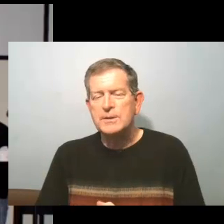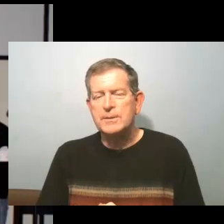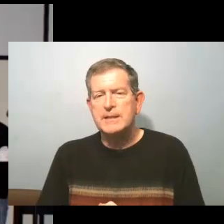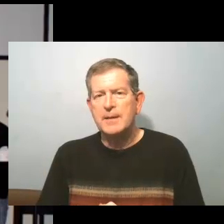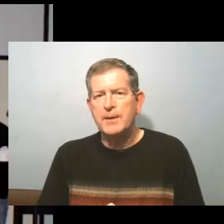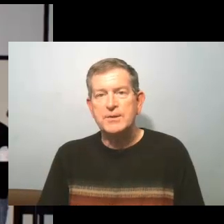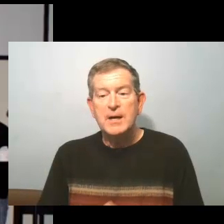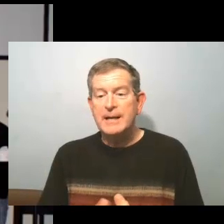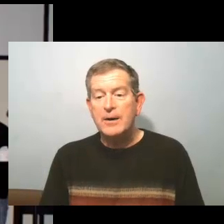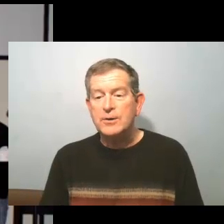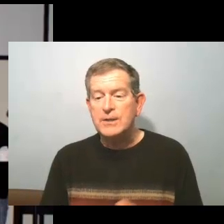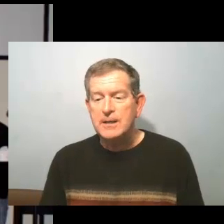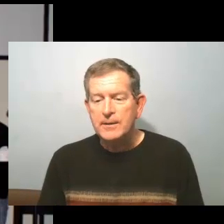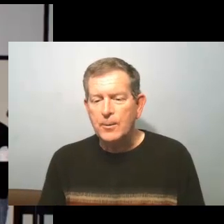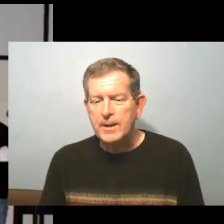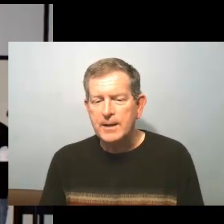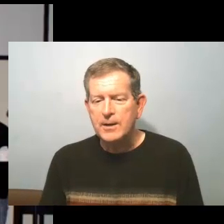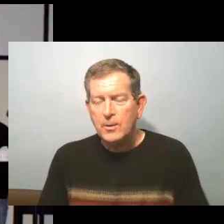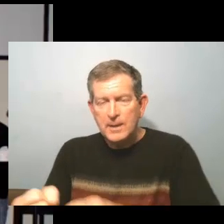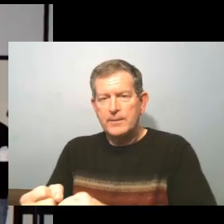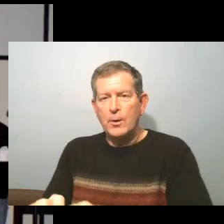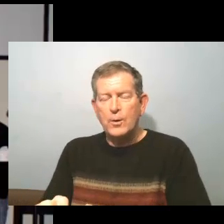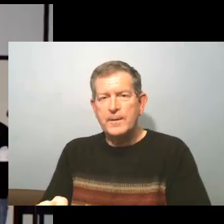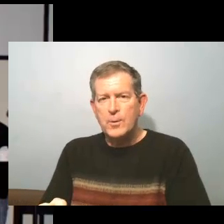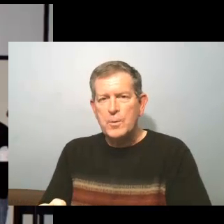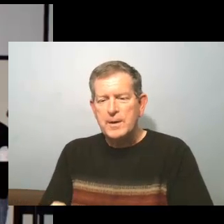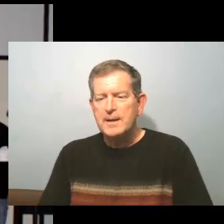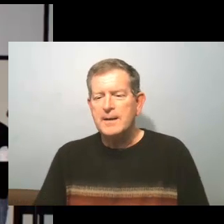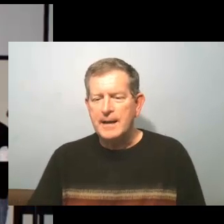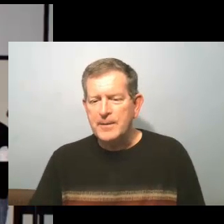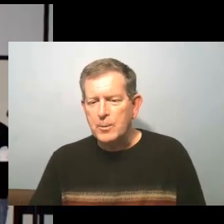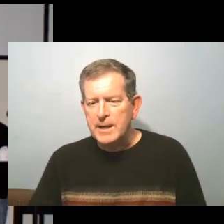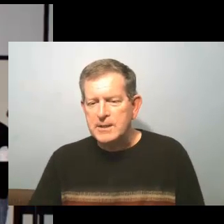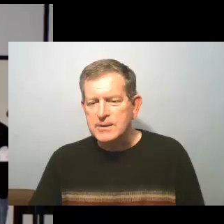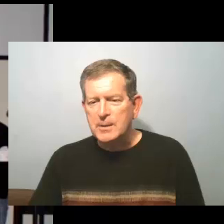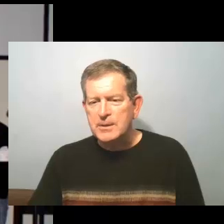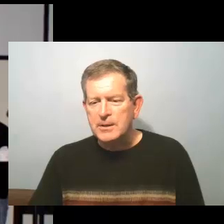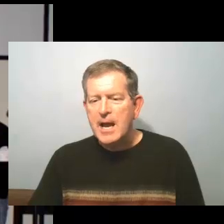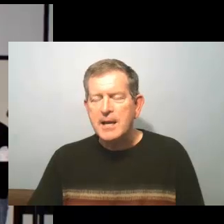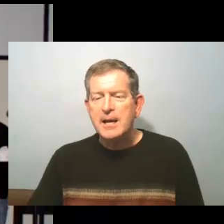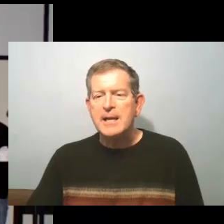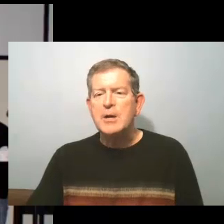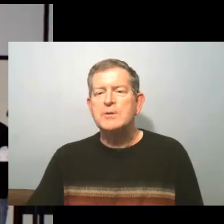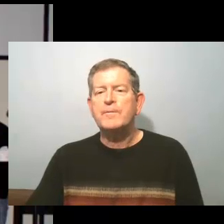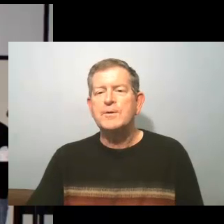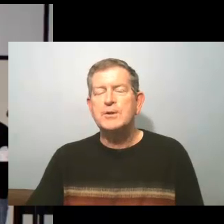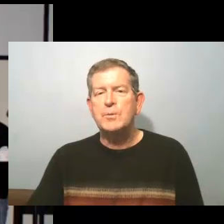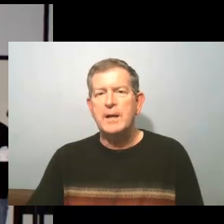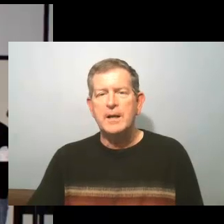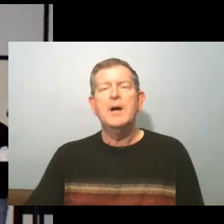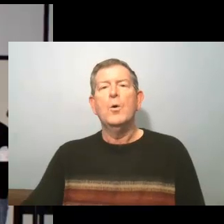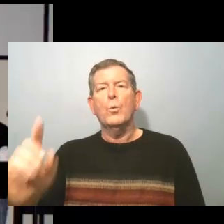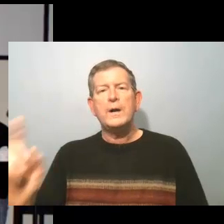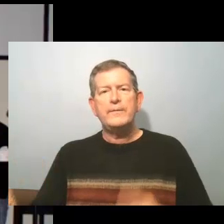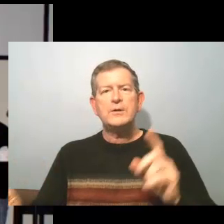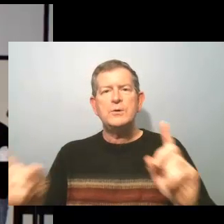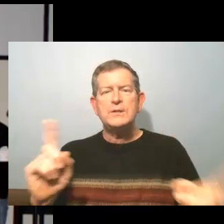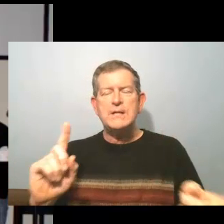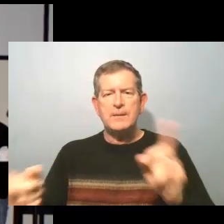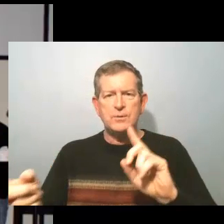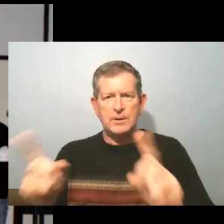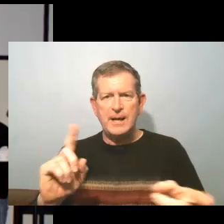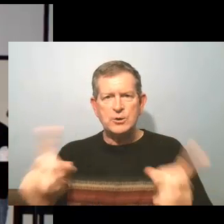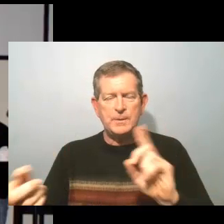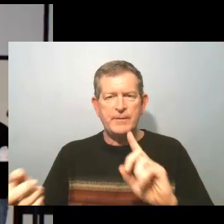tug of war was to take place. Now you see they're ready to go. They're holding the rope and they're ready to start yanking. And here's the first screen. One of the